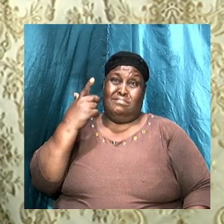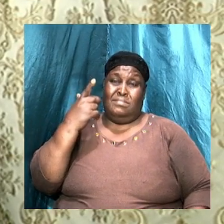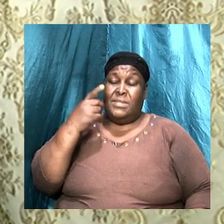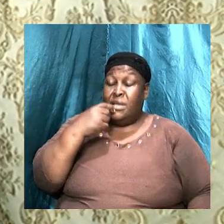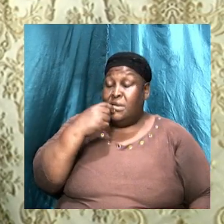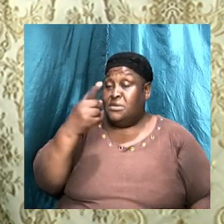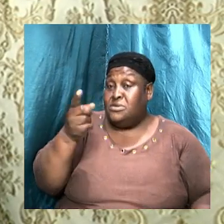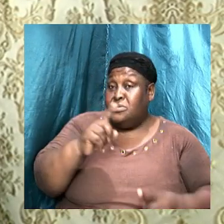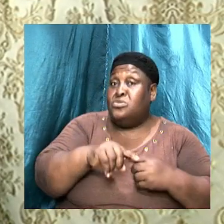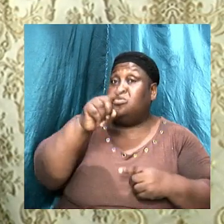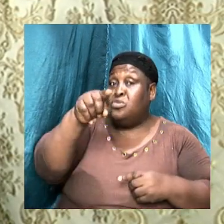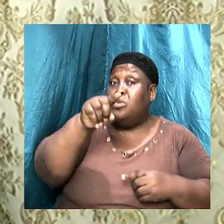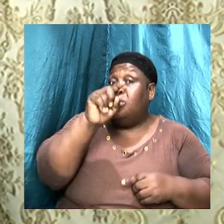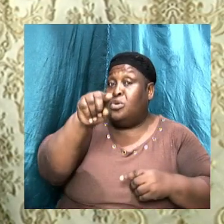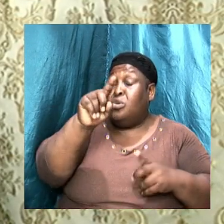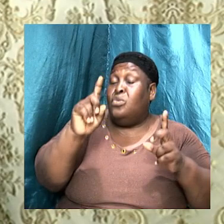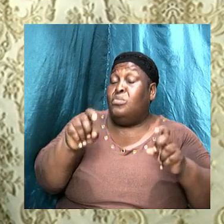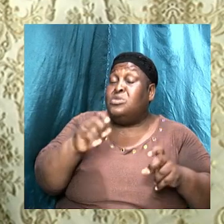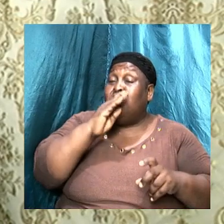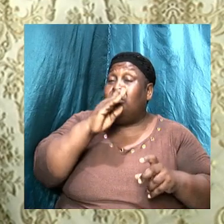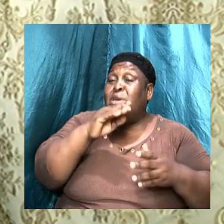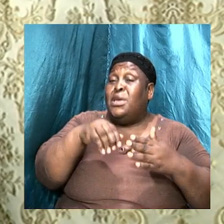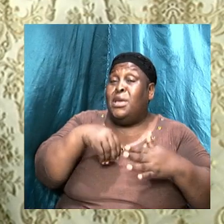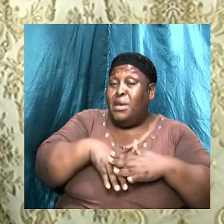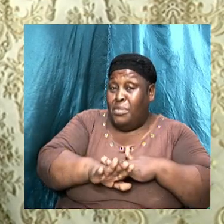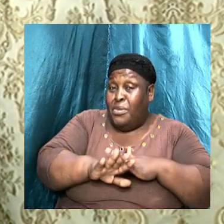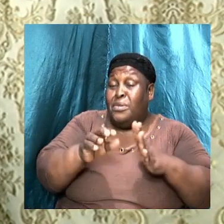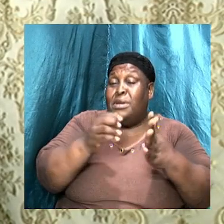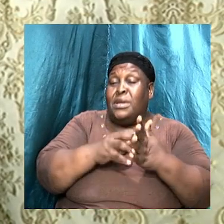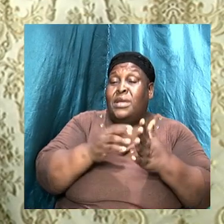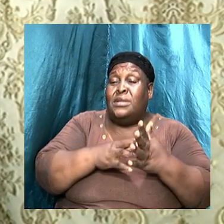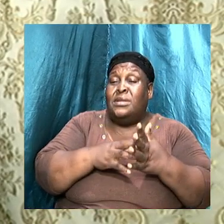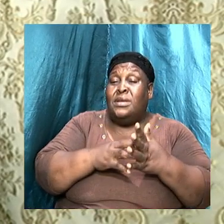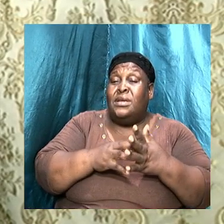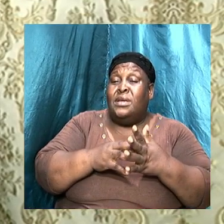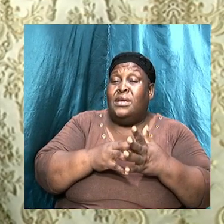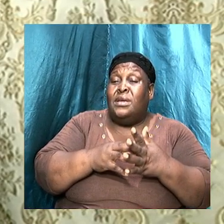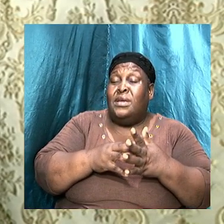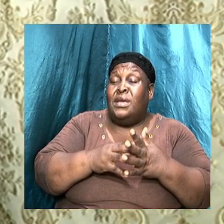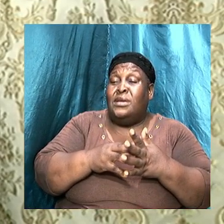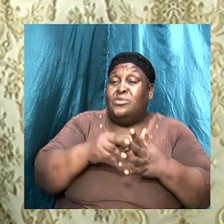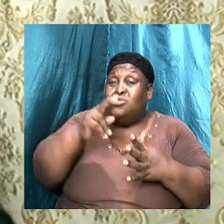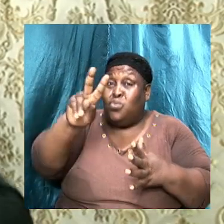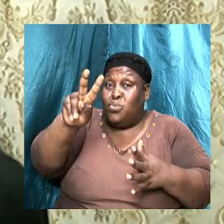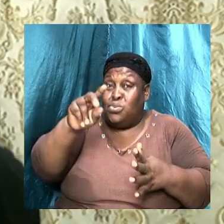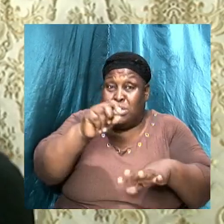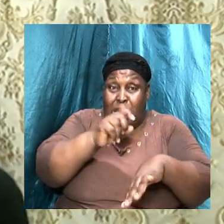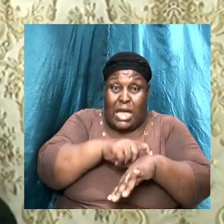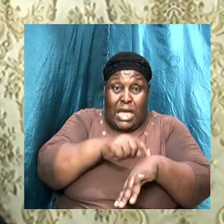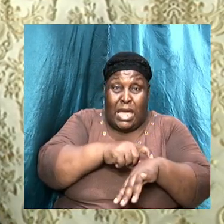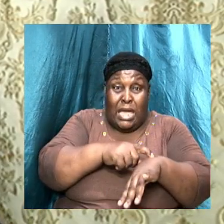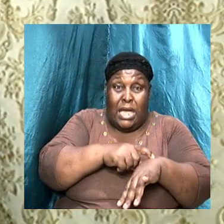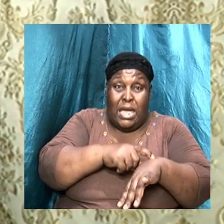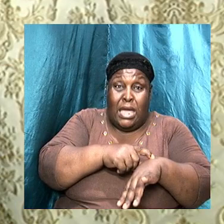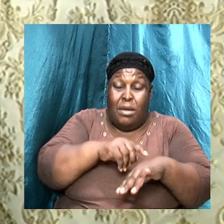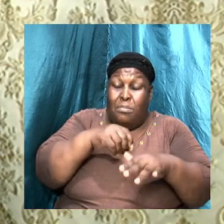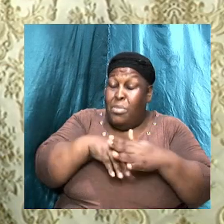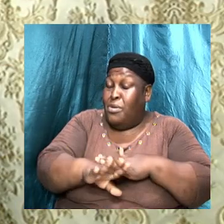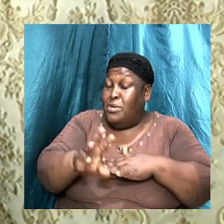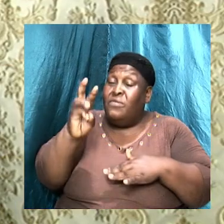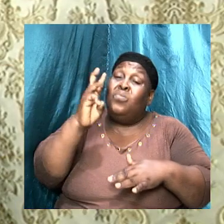you must be born again. And this he said twice, born of the water and born